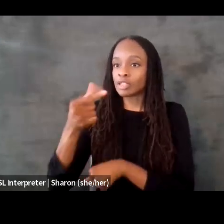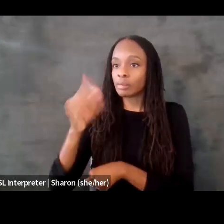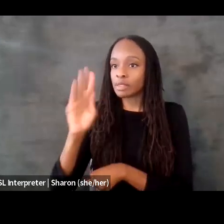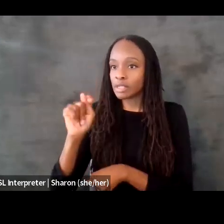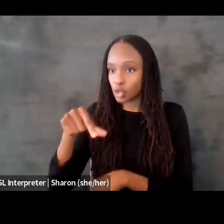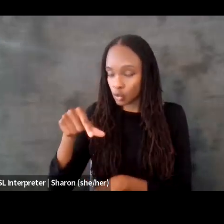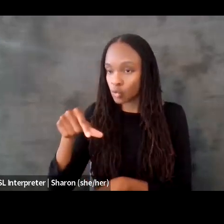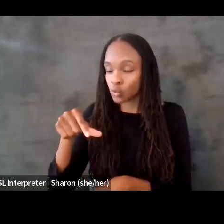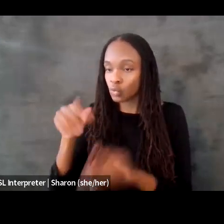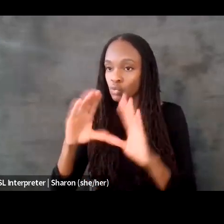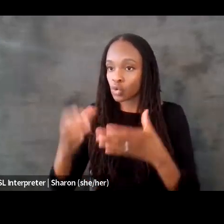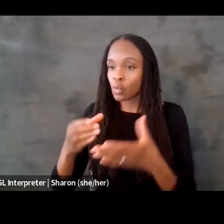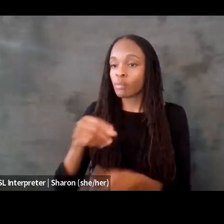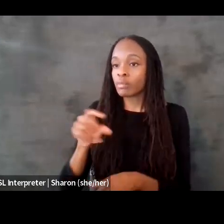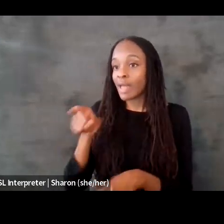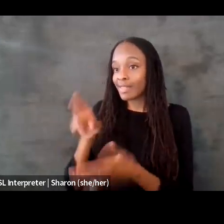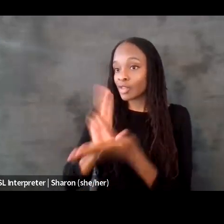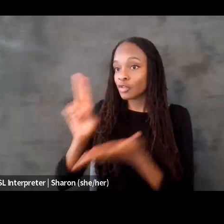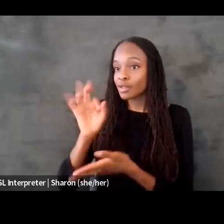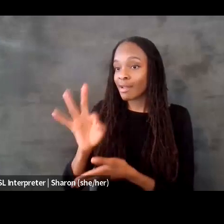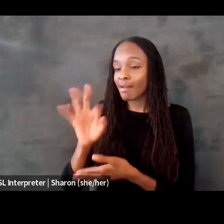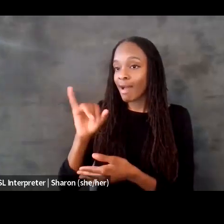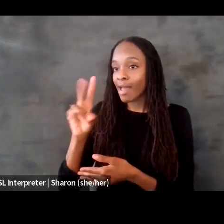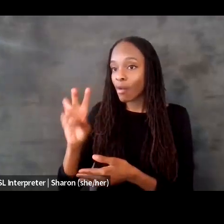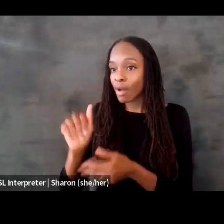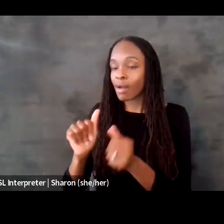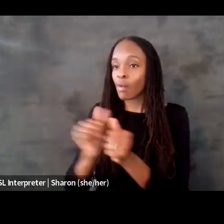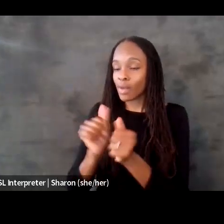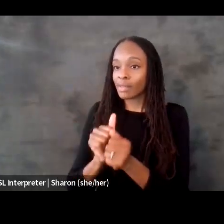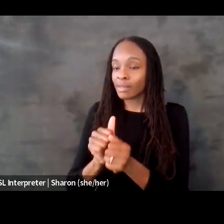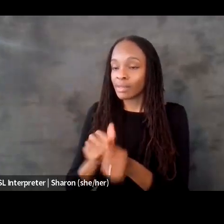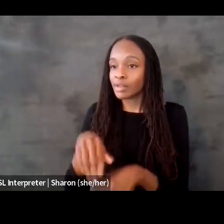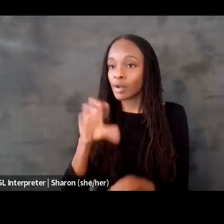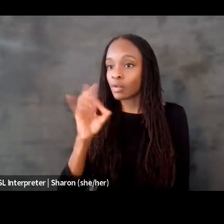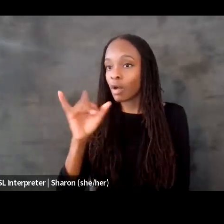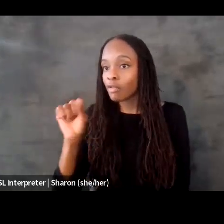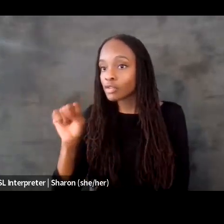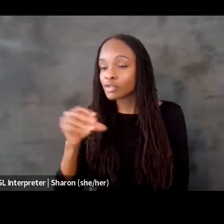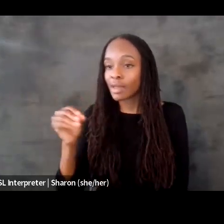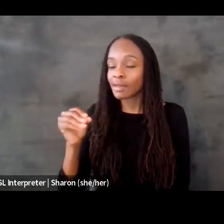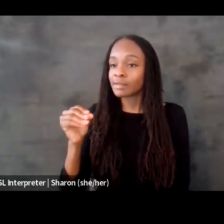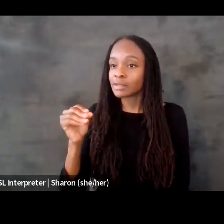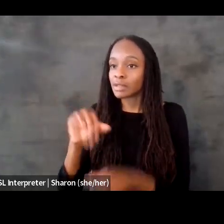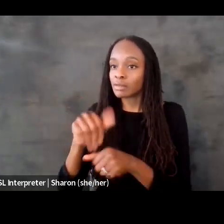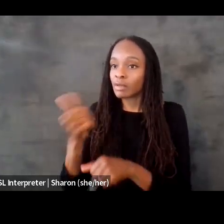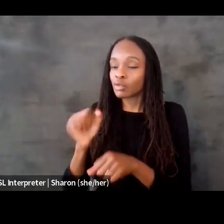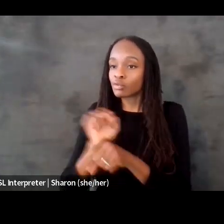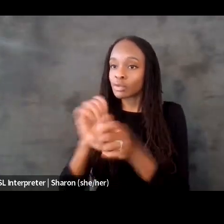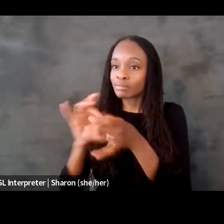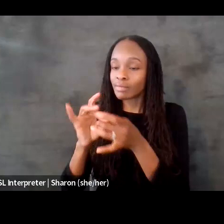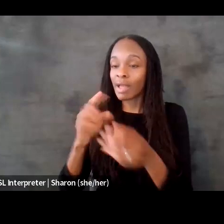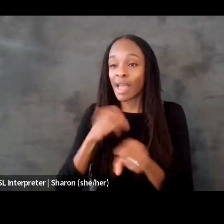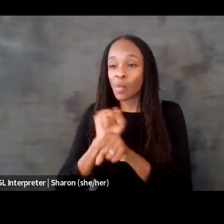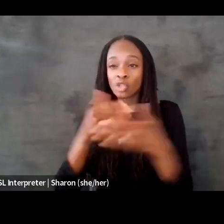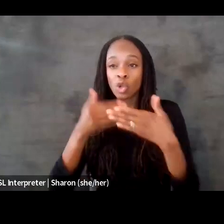Iowa to the personnel officers and working alliances. I also work closely with the Black Student